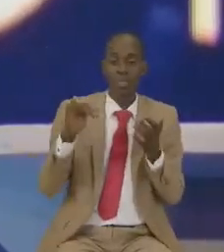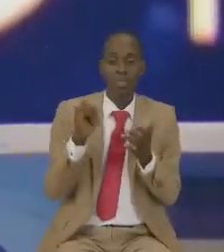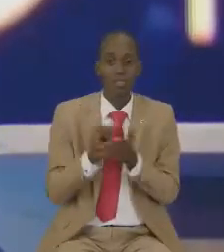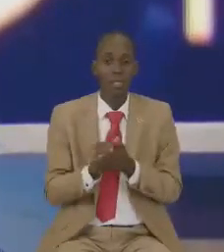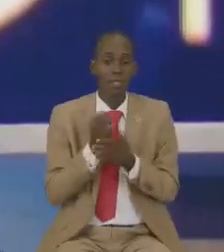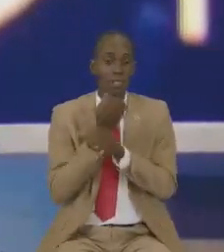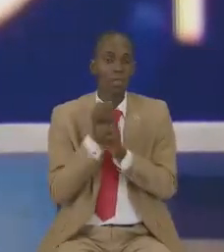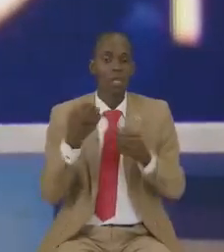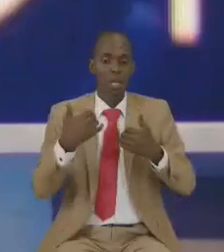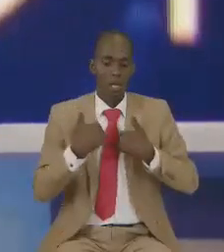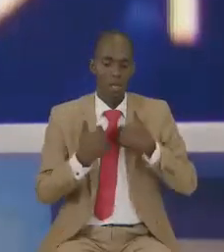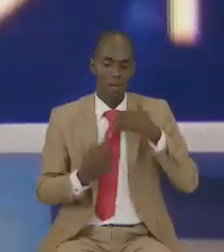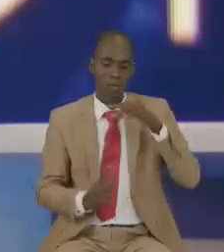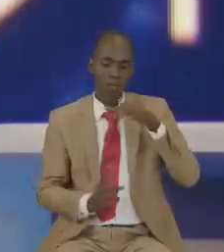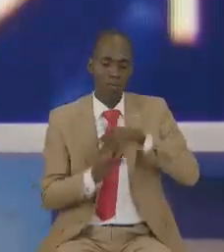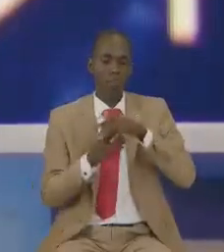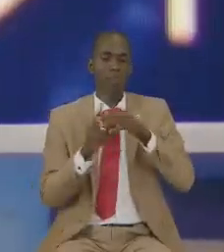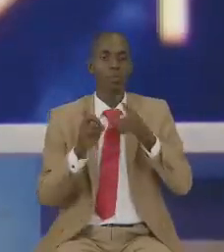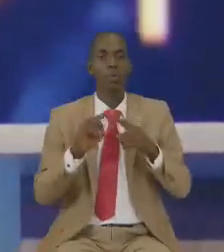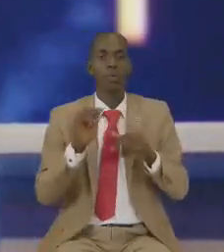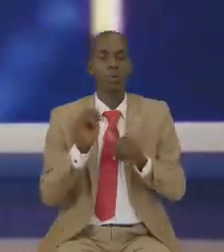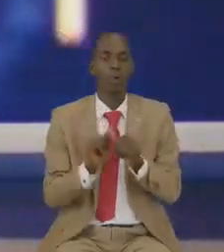to all men.